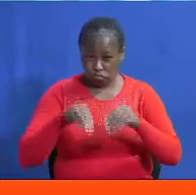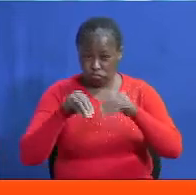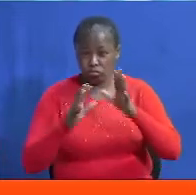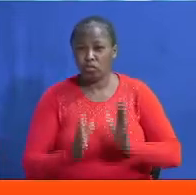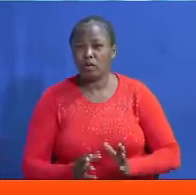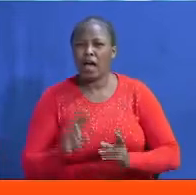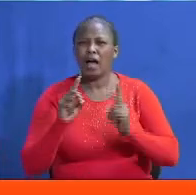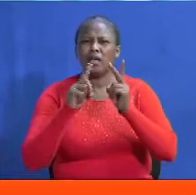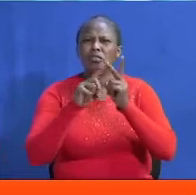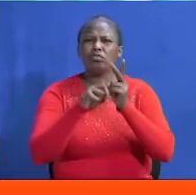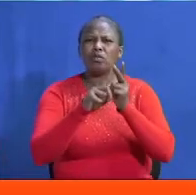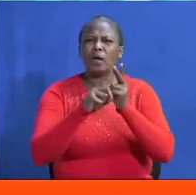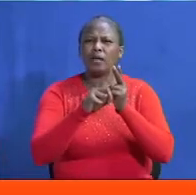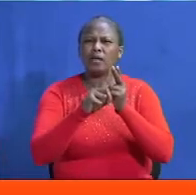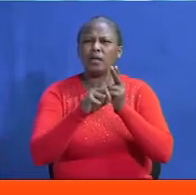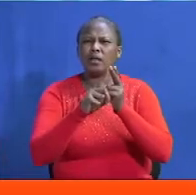is